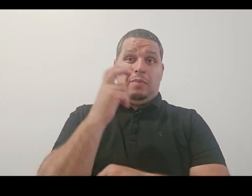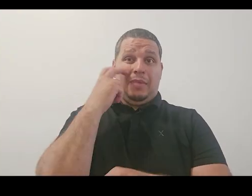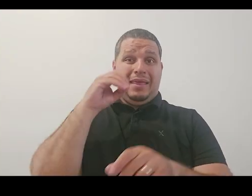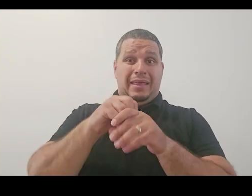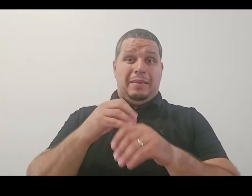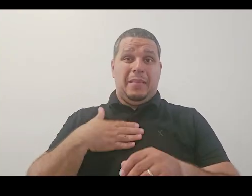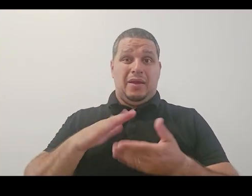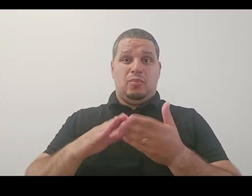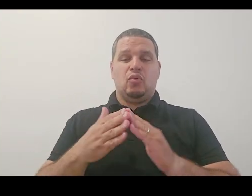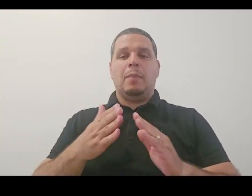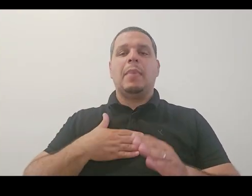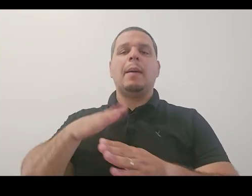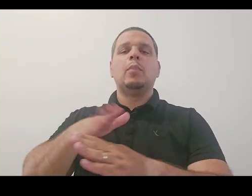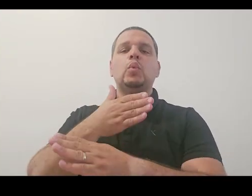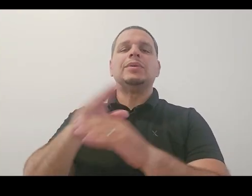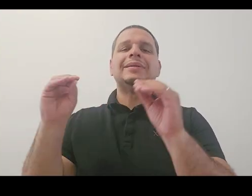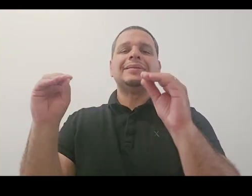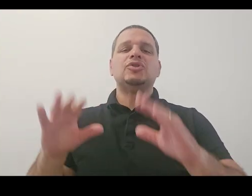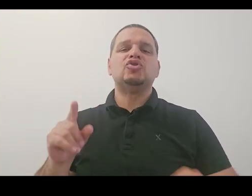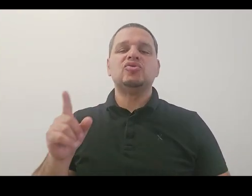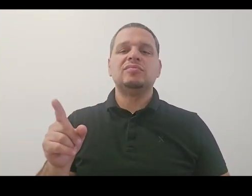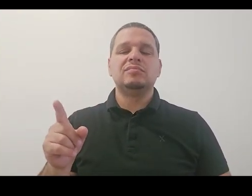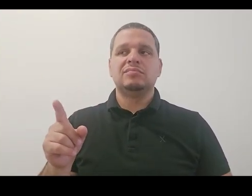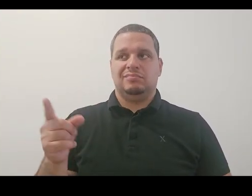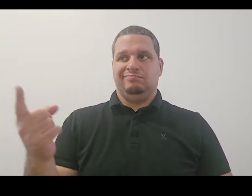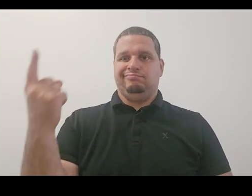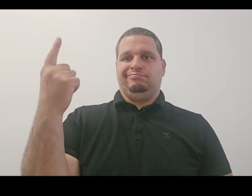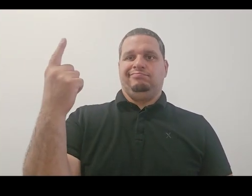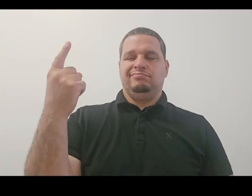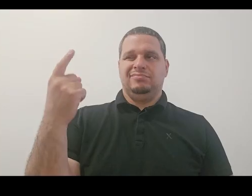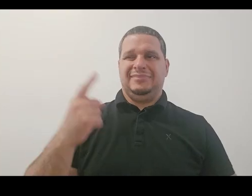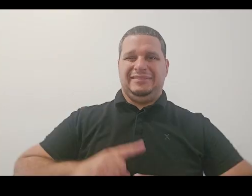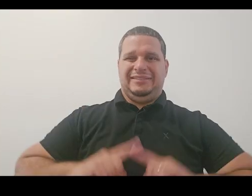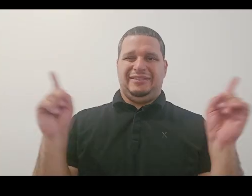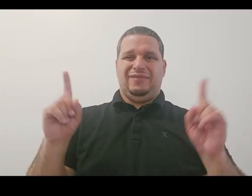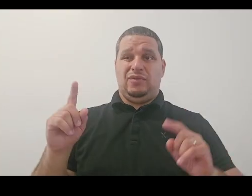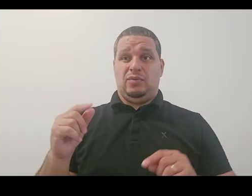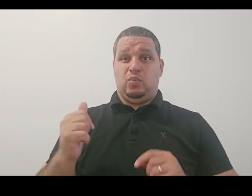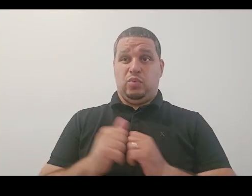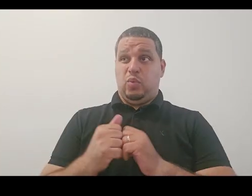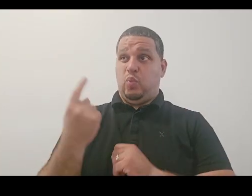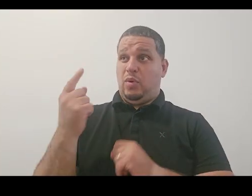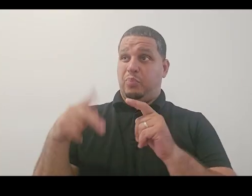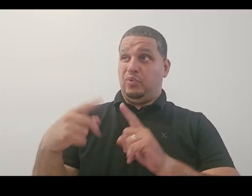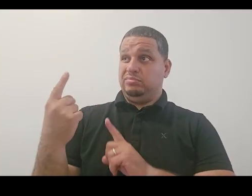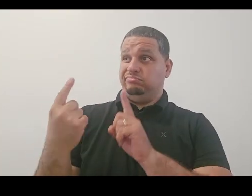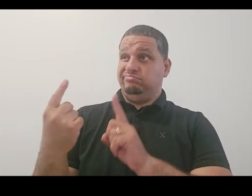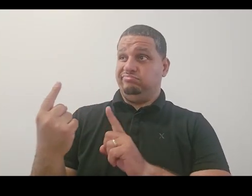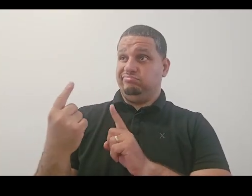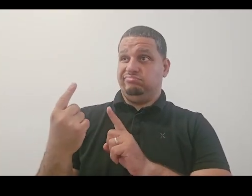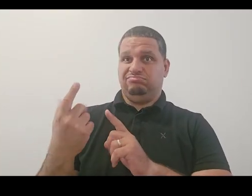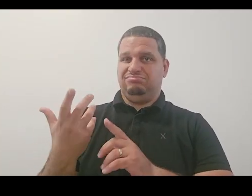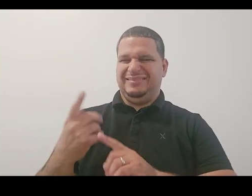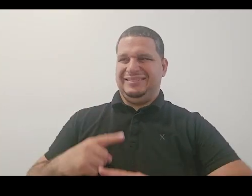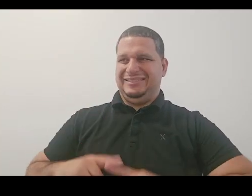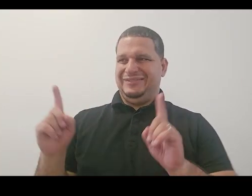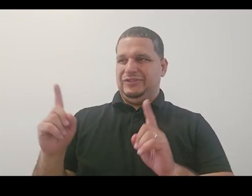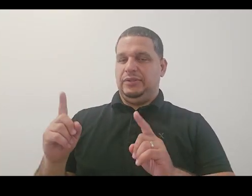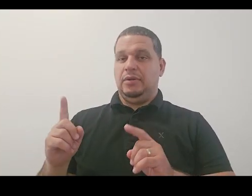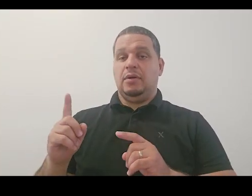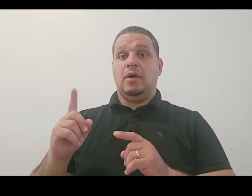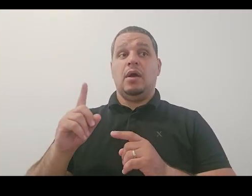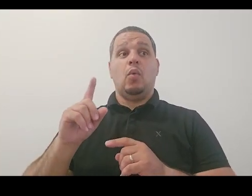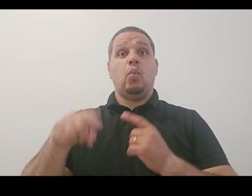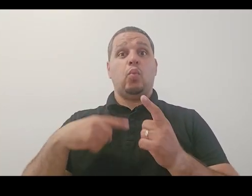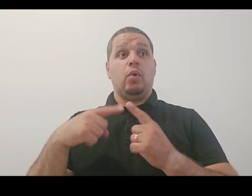music teacher. So it was different. When you're just with one person, it's very different than when you're part of a broader community.